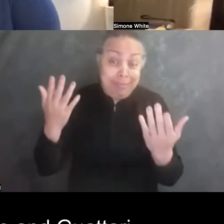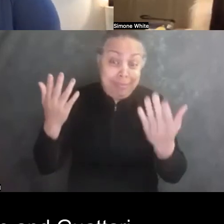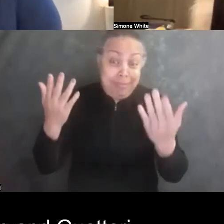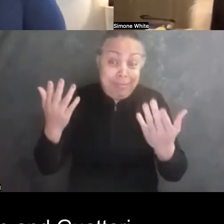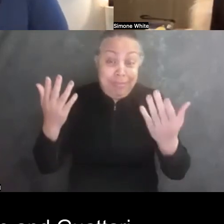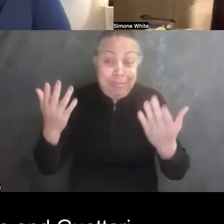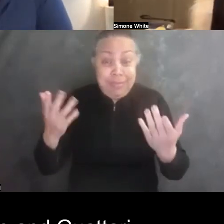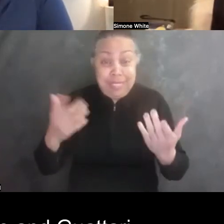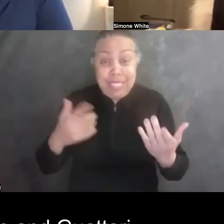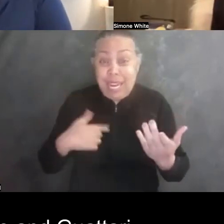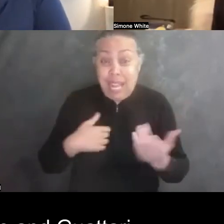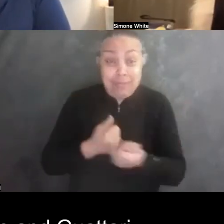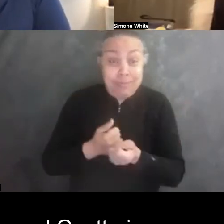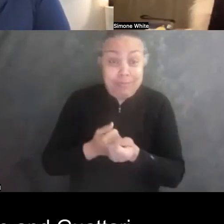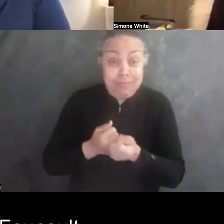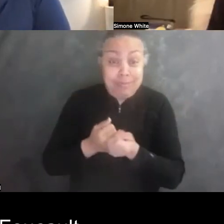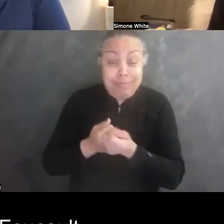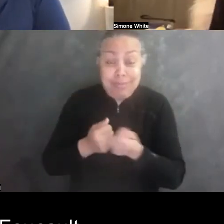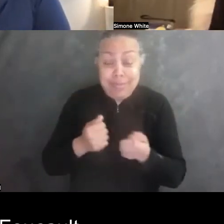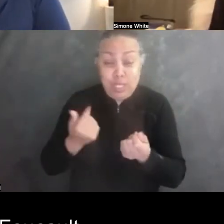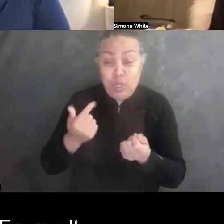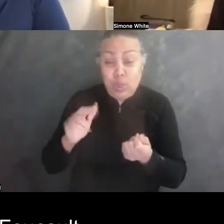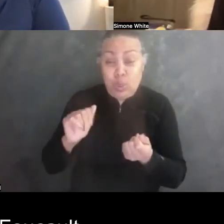I am a fan of Deleuze and Guattari, and